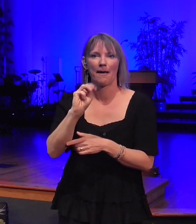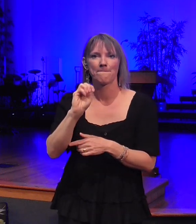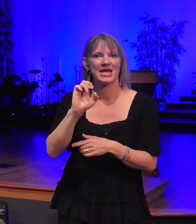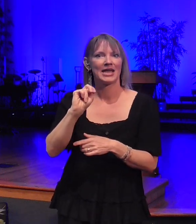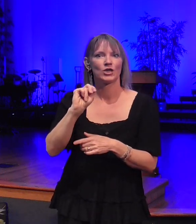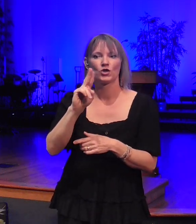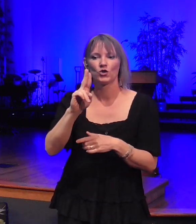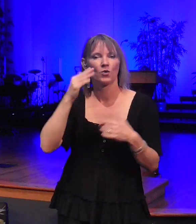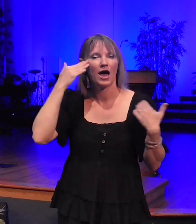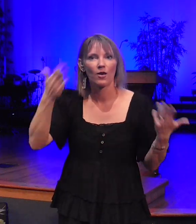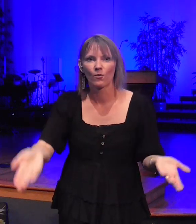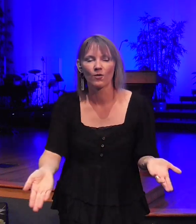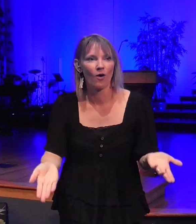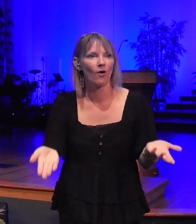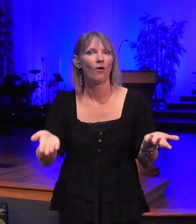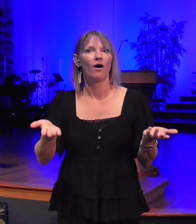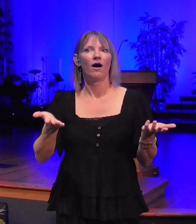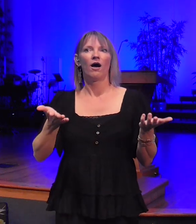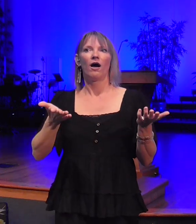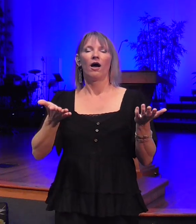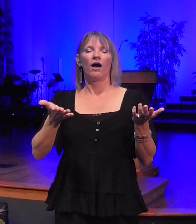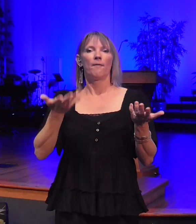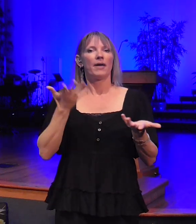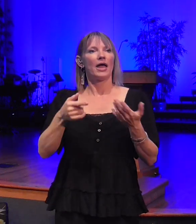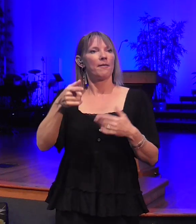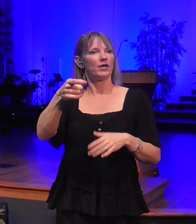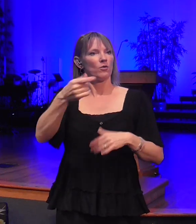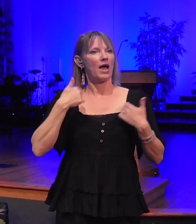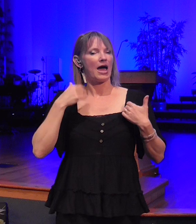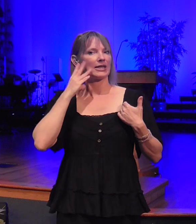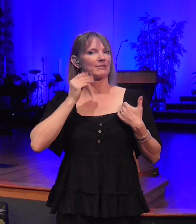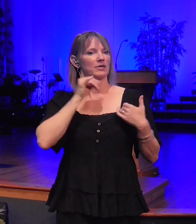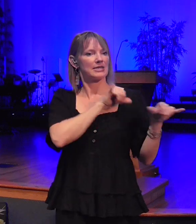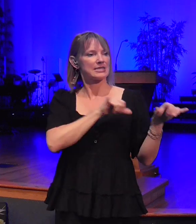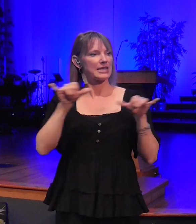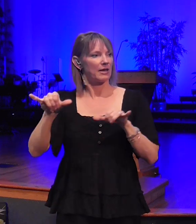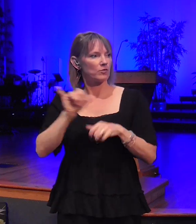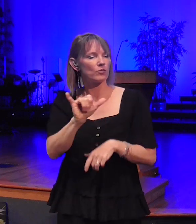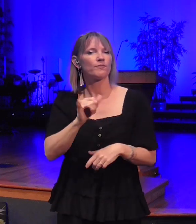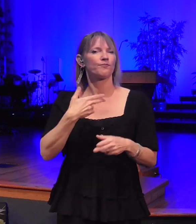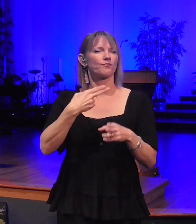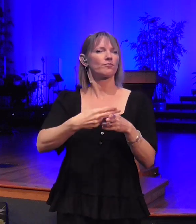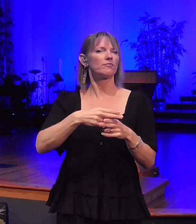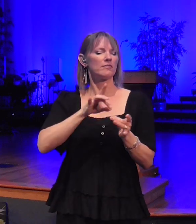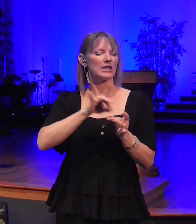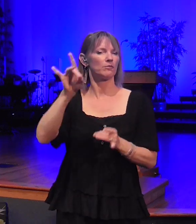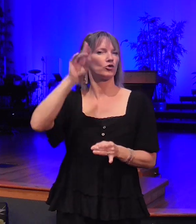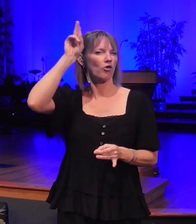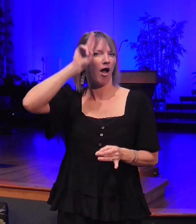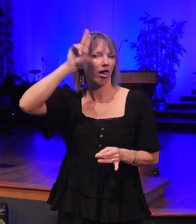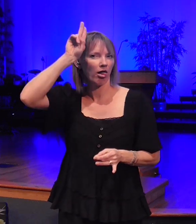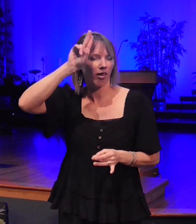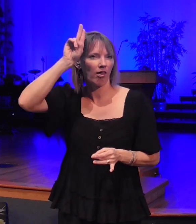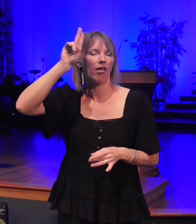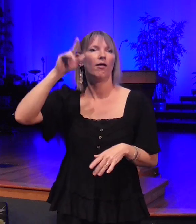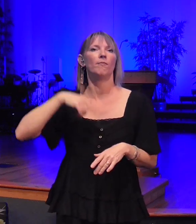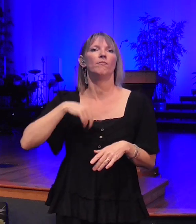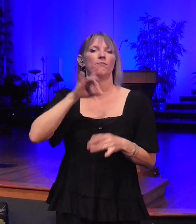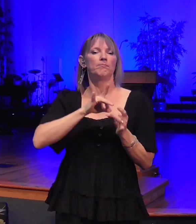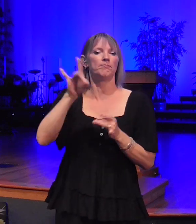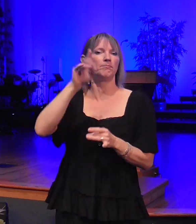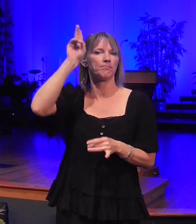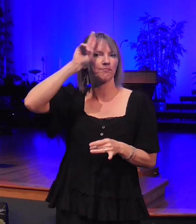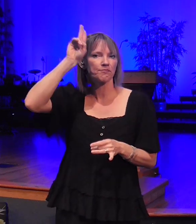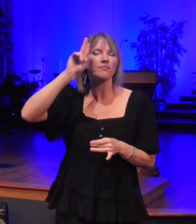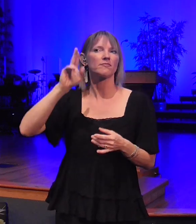it puts, and maybe you've had this experience too, I call it a spiritual uncle, right? A spiritual uncle where the universe